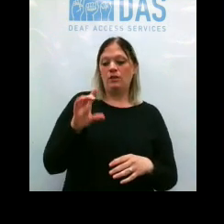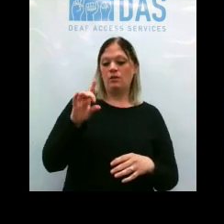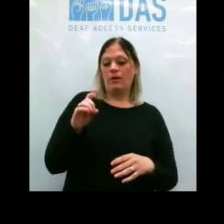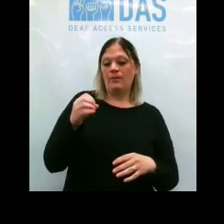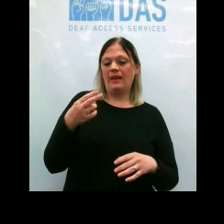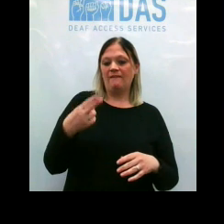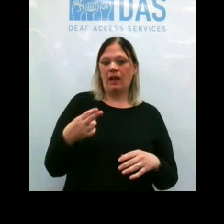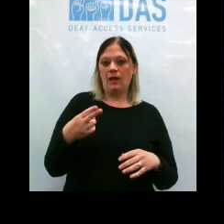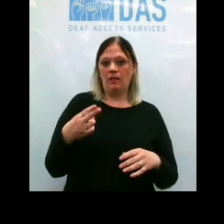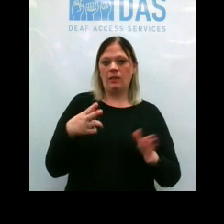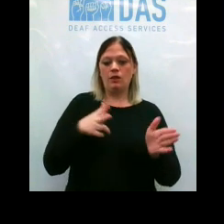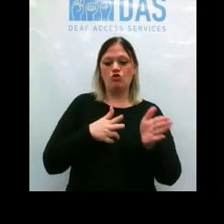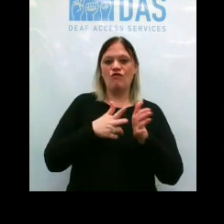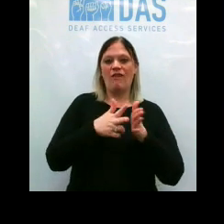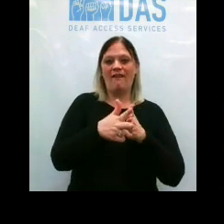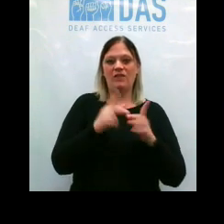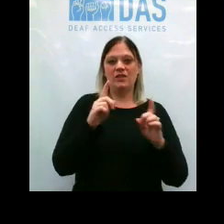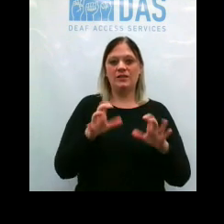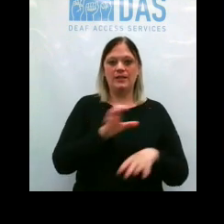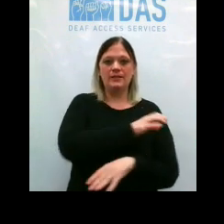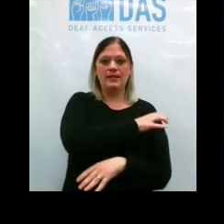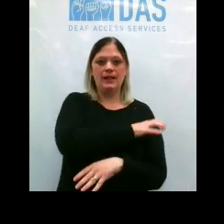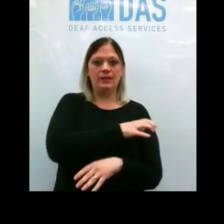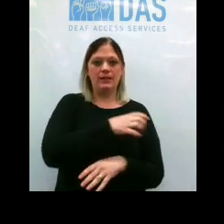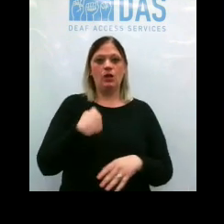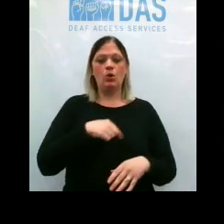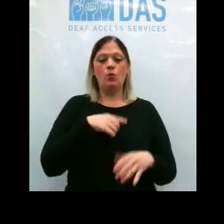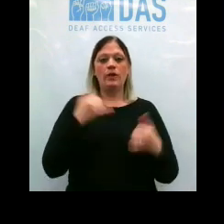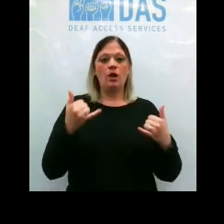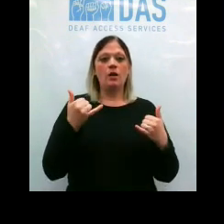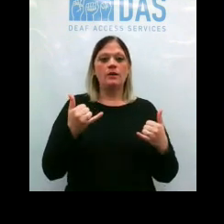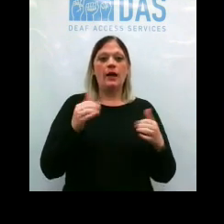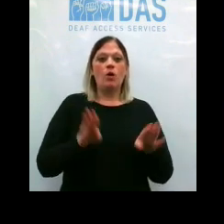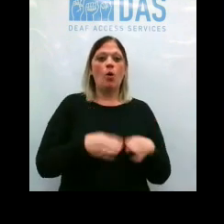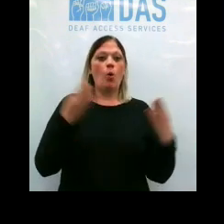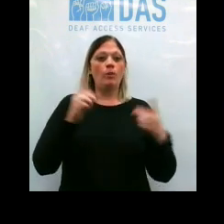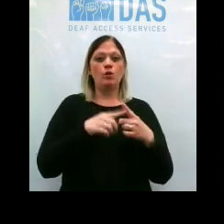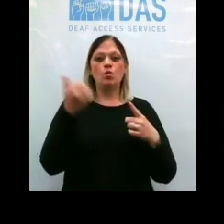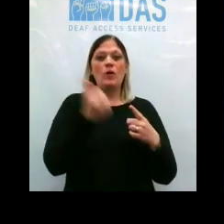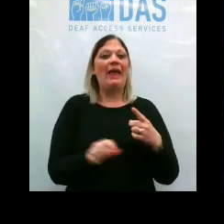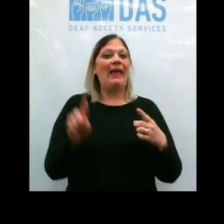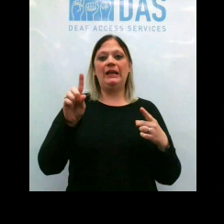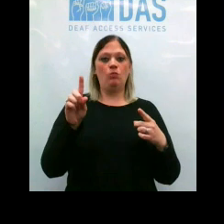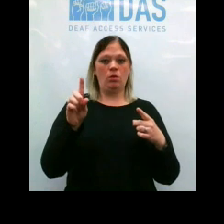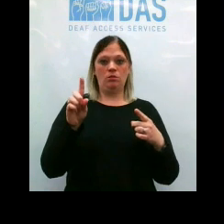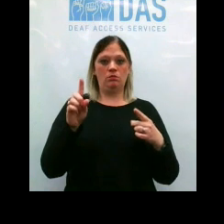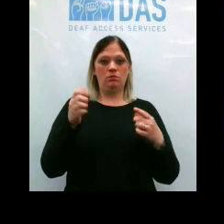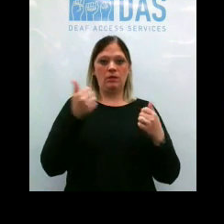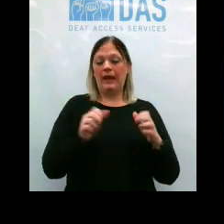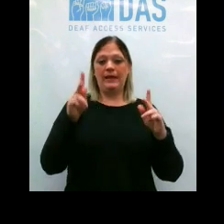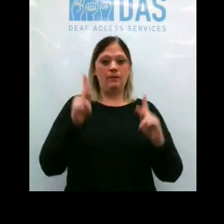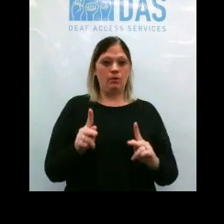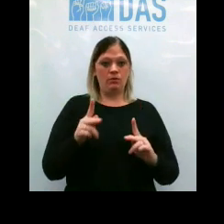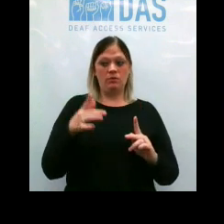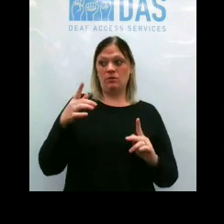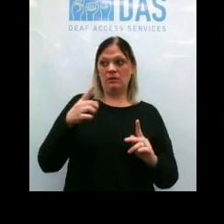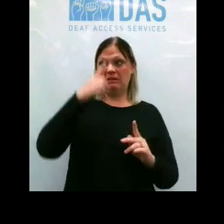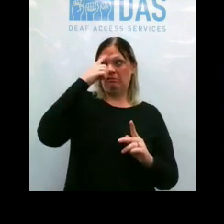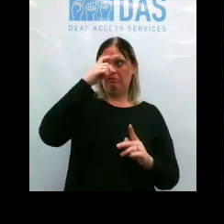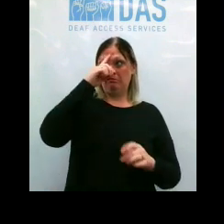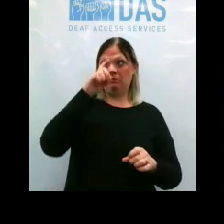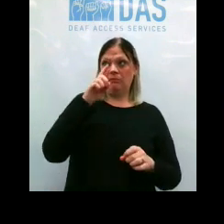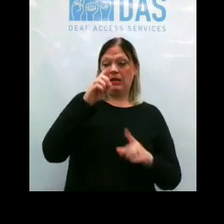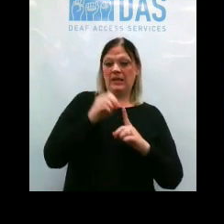drive-in testing clinic, we are now opening it up to any individual who believes they've been exposed to COVID-19, or if you're